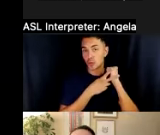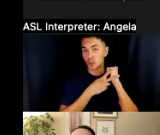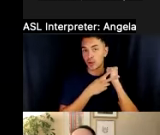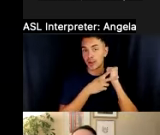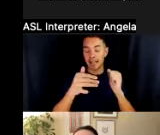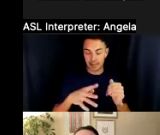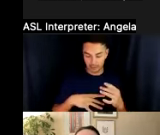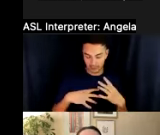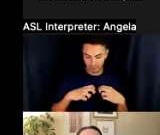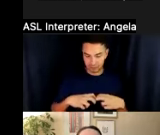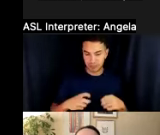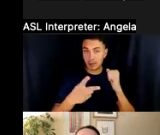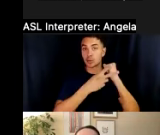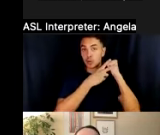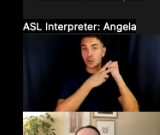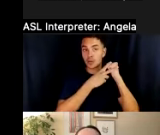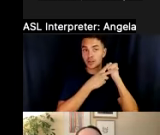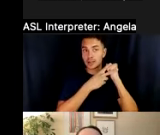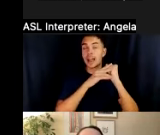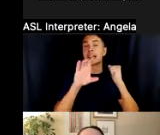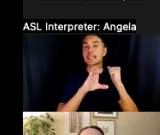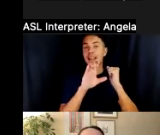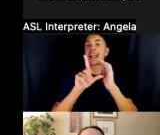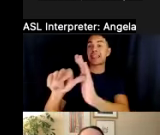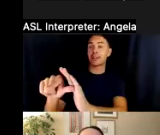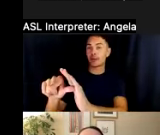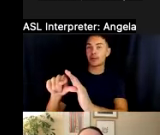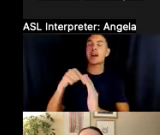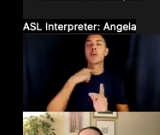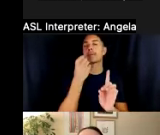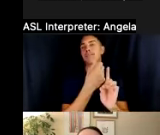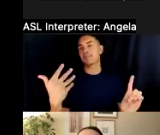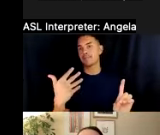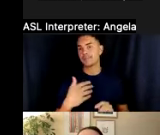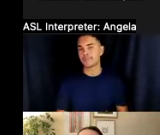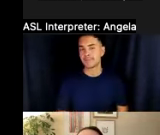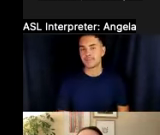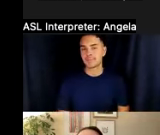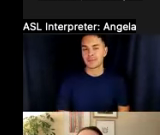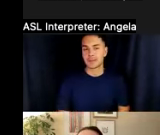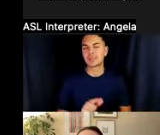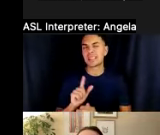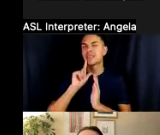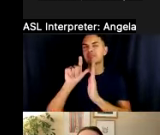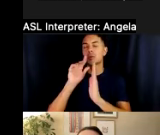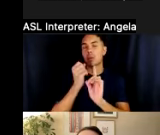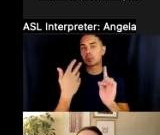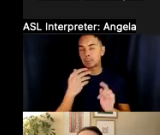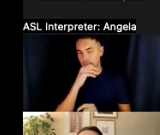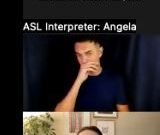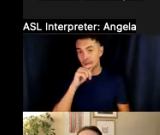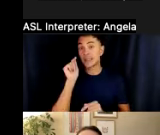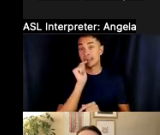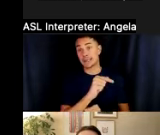later, all those types of things. We can talk about that later. So the exam